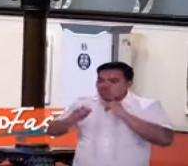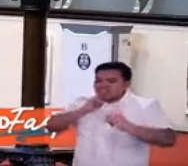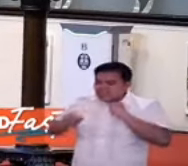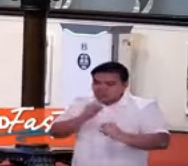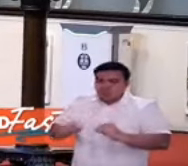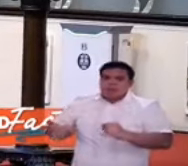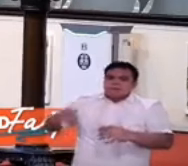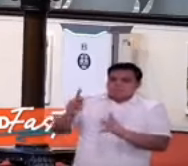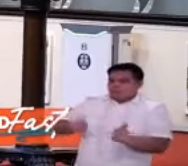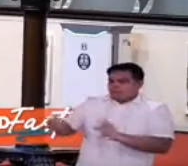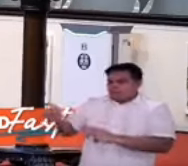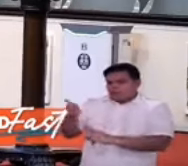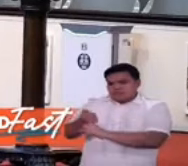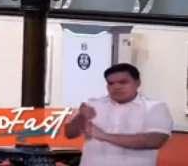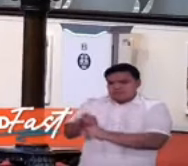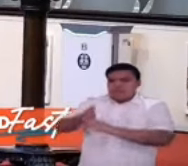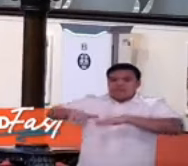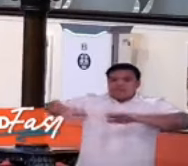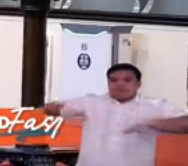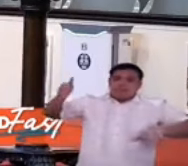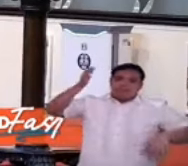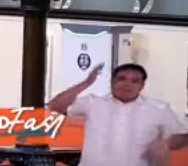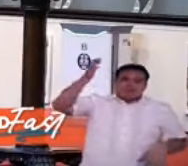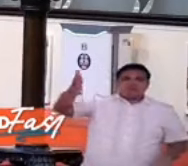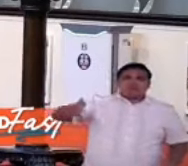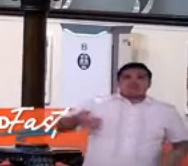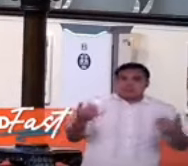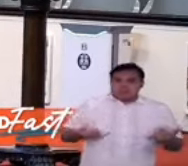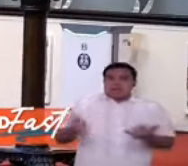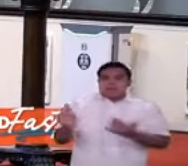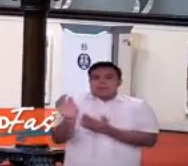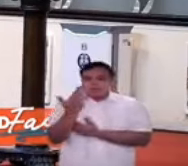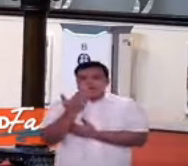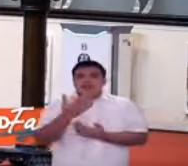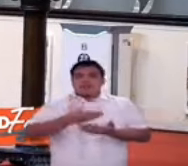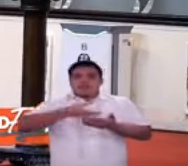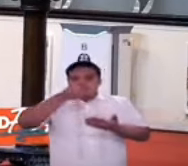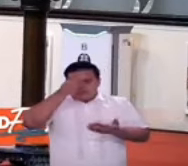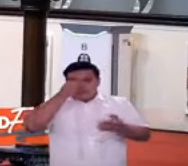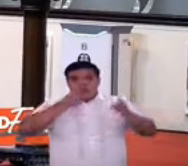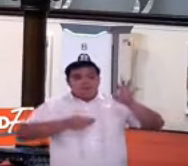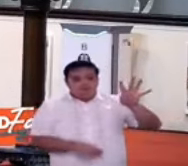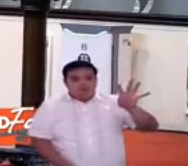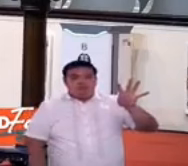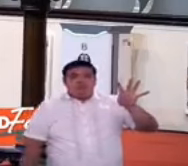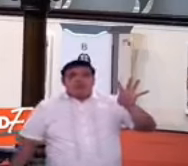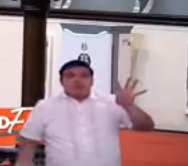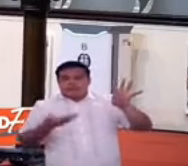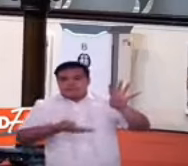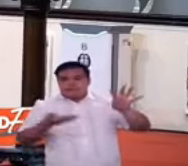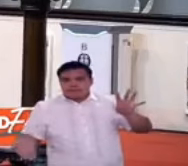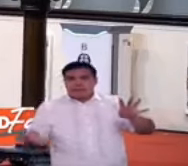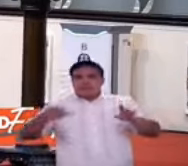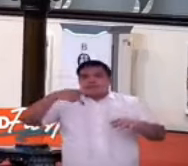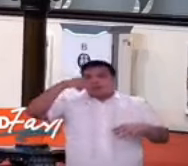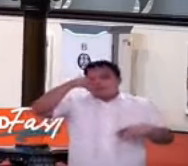them, to prepare and to drill them. In today's message, we're going to learn 4 specific things in